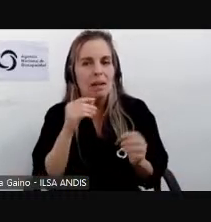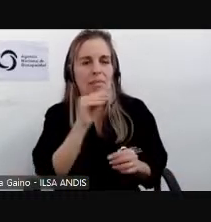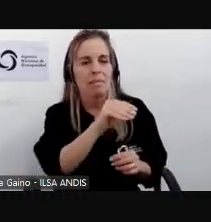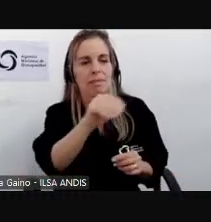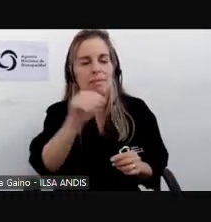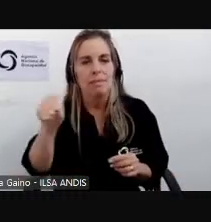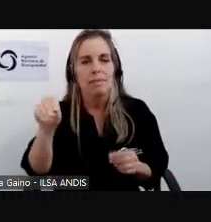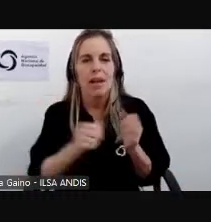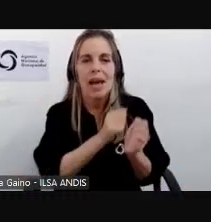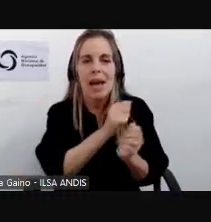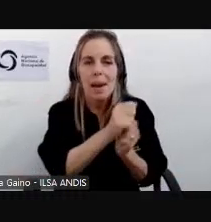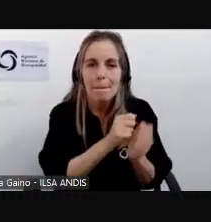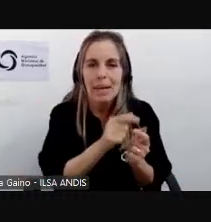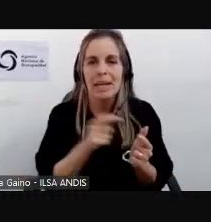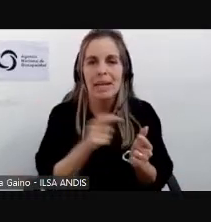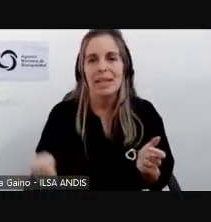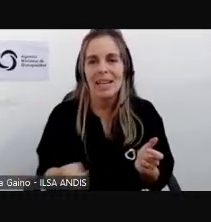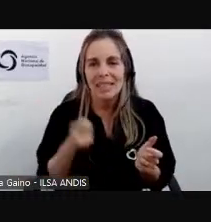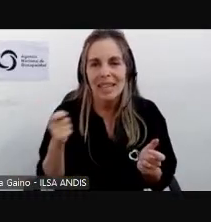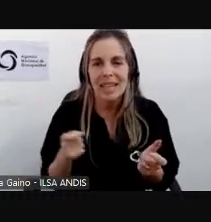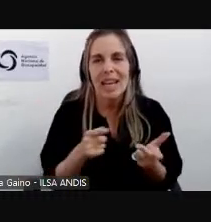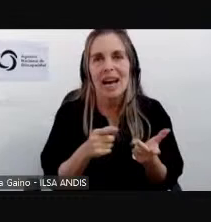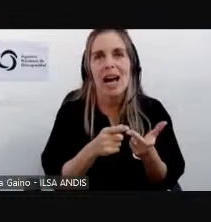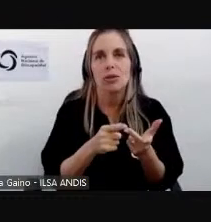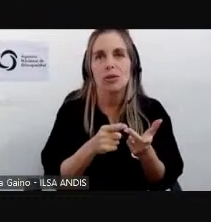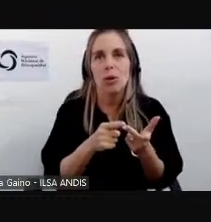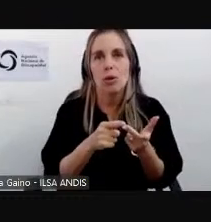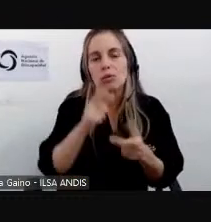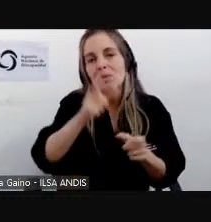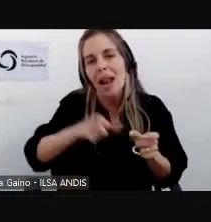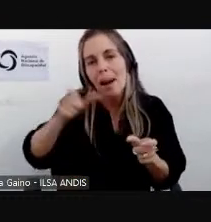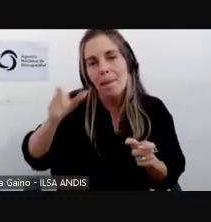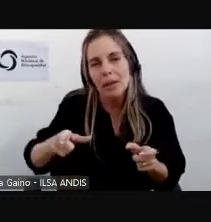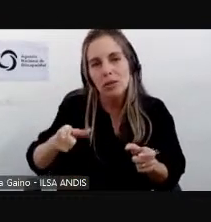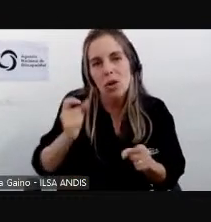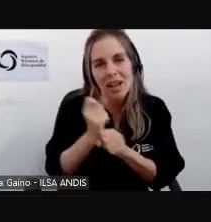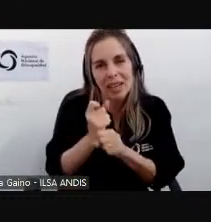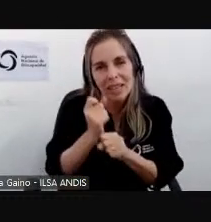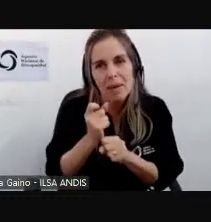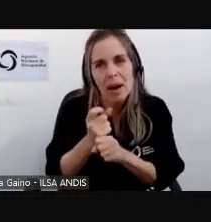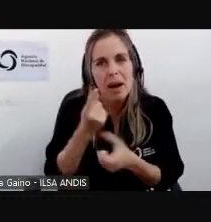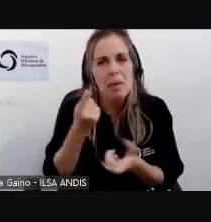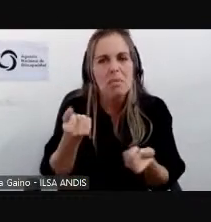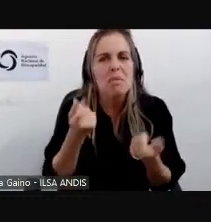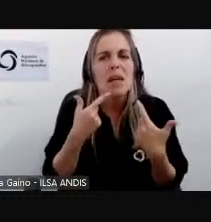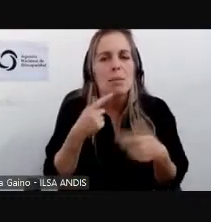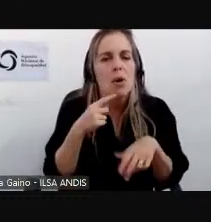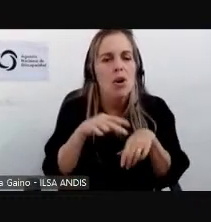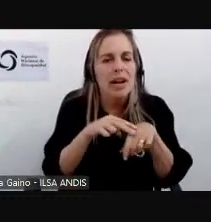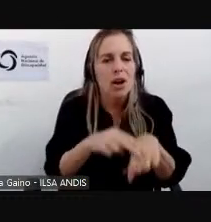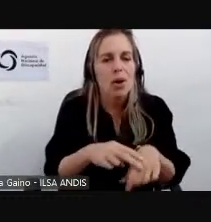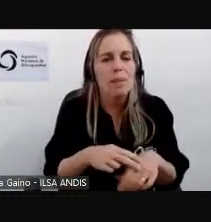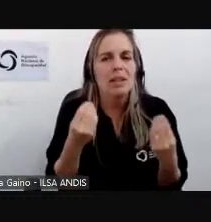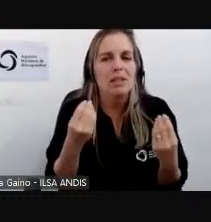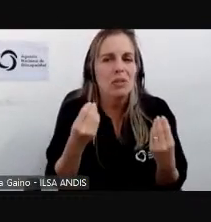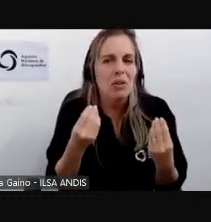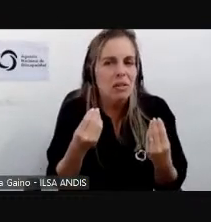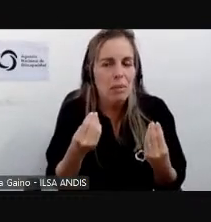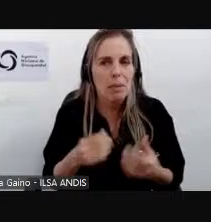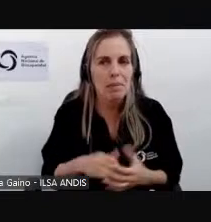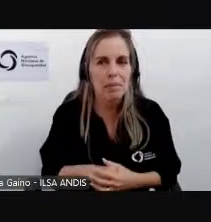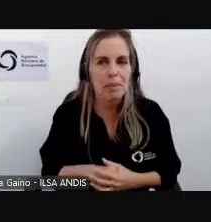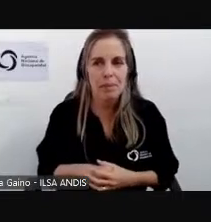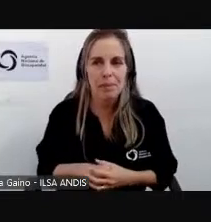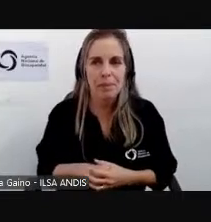recommendations can you give us in order to talk to companies, businessmen, trade unions, and workers about this topic?